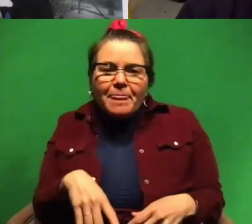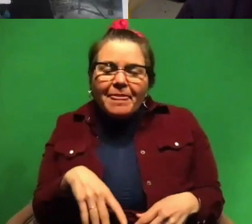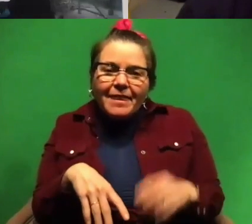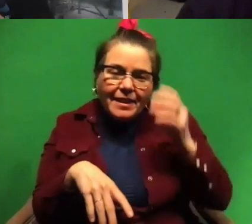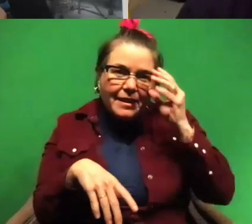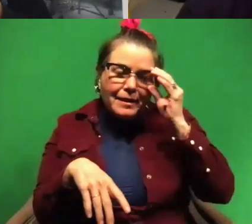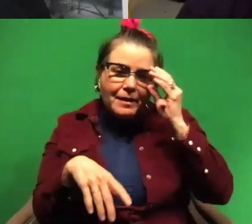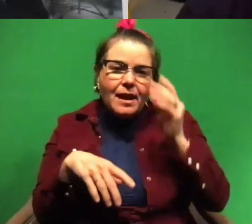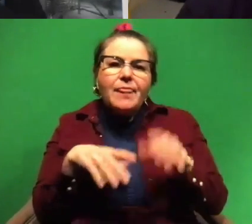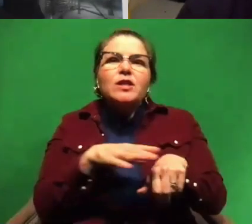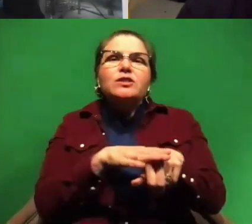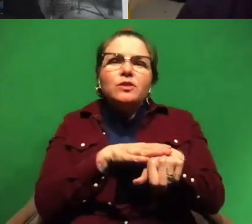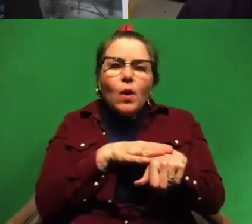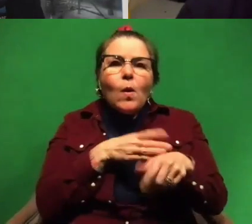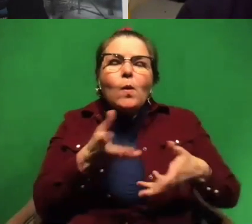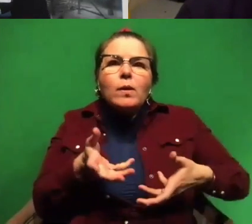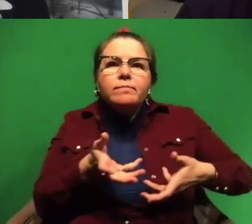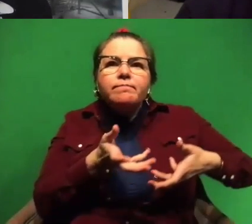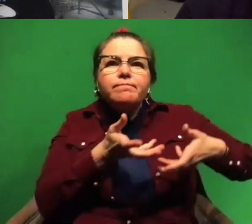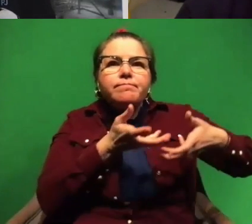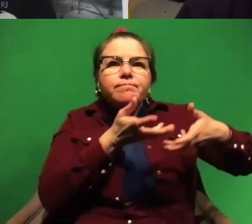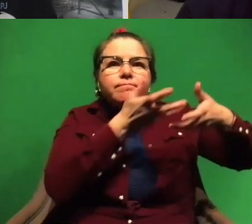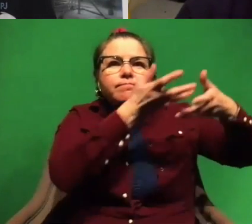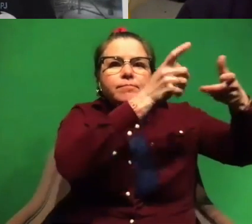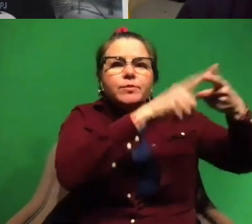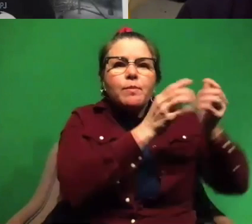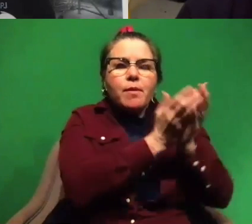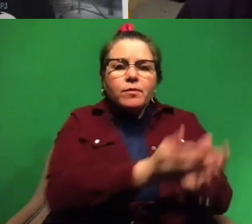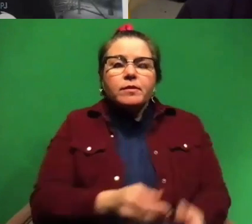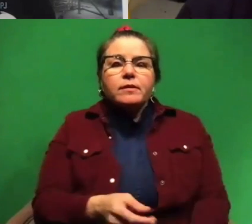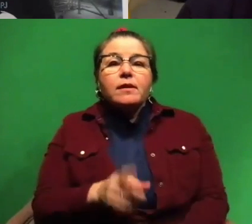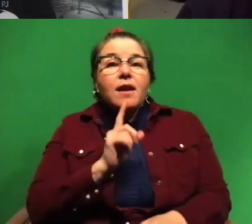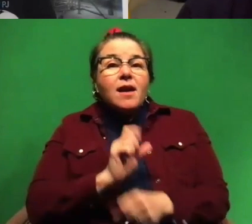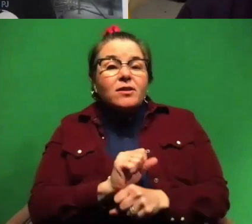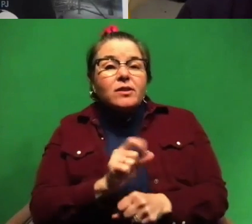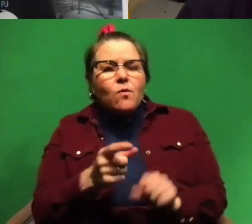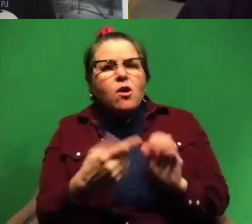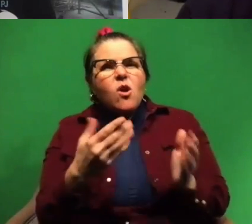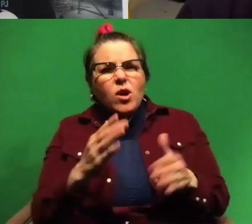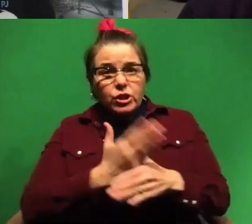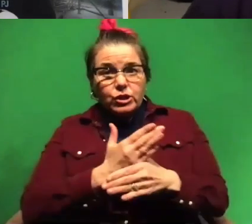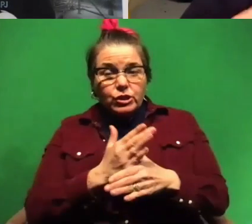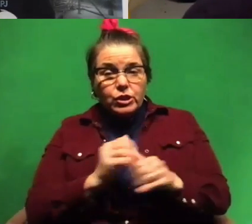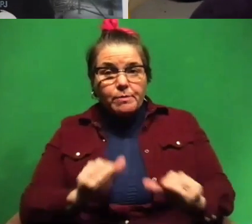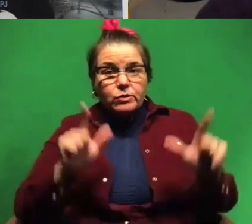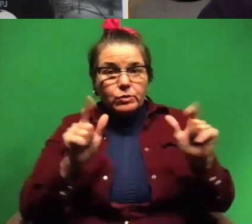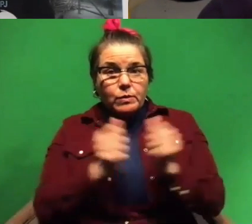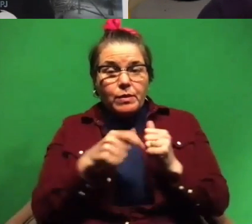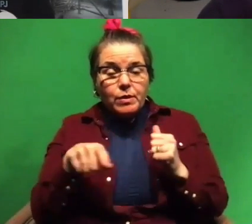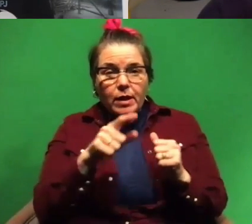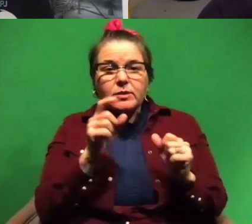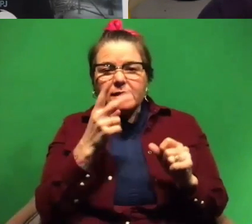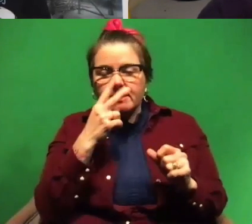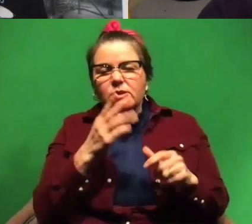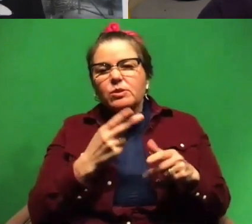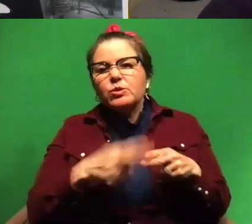And then we slowly bring them up to the boat. And actually, this is where I'd like to share my screen with you guys so you could see a short video of